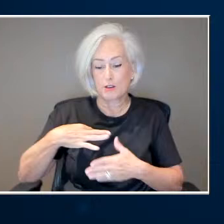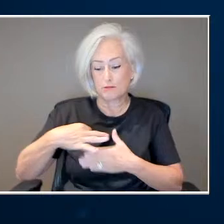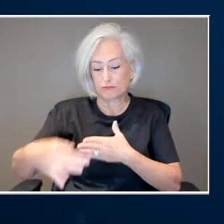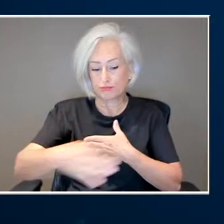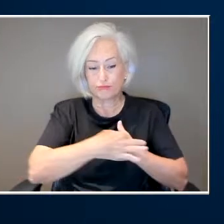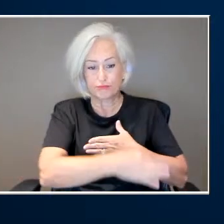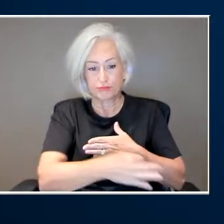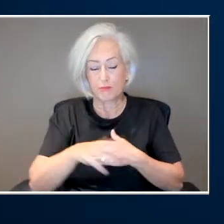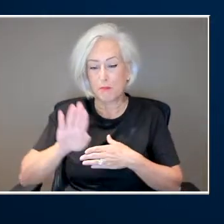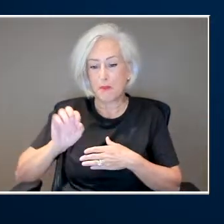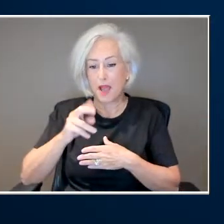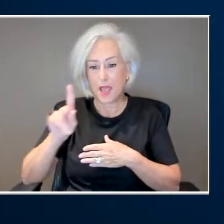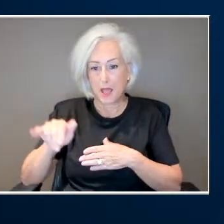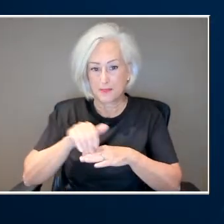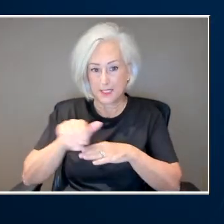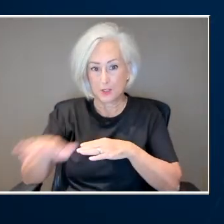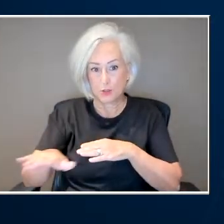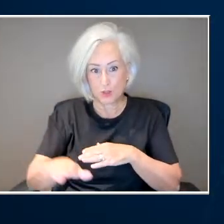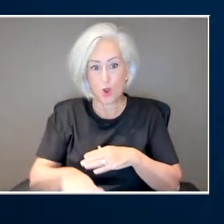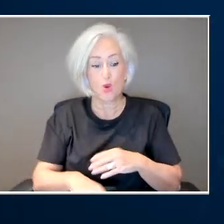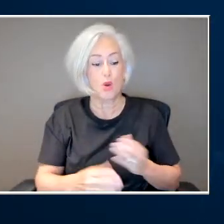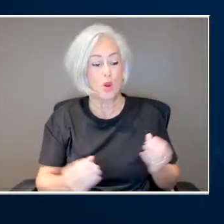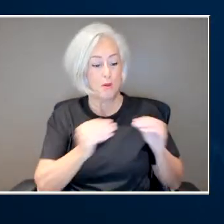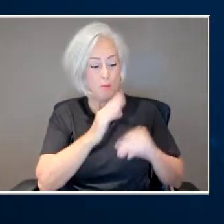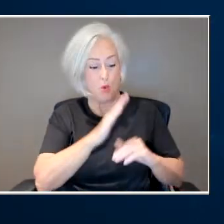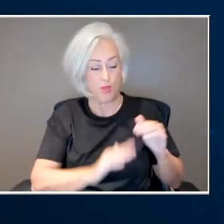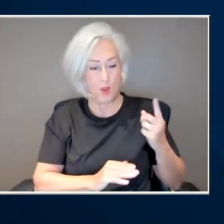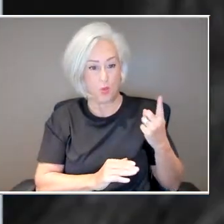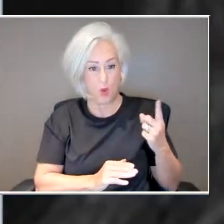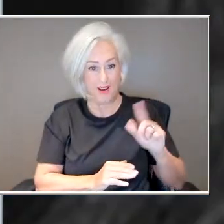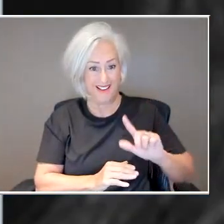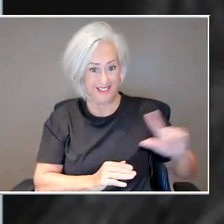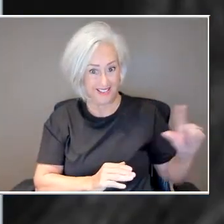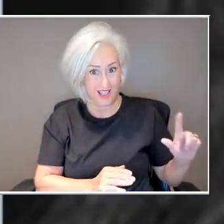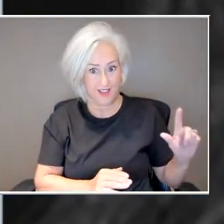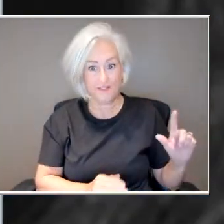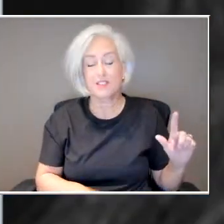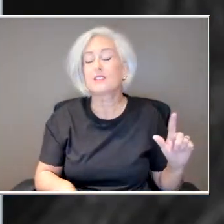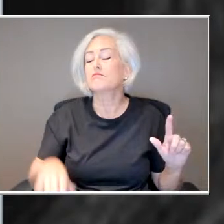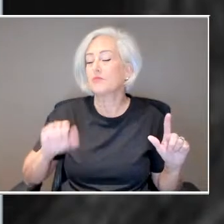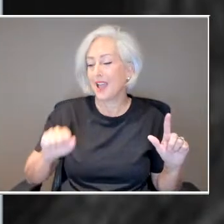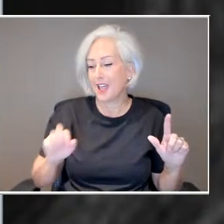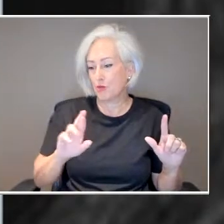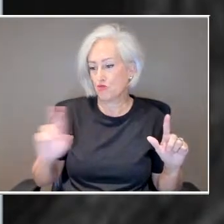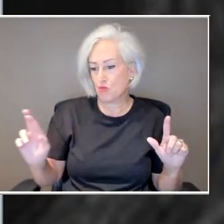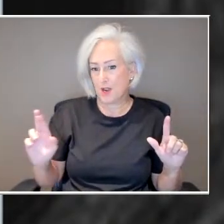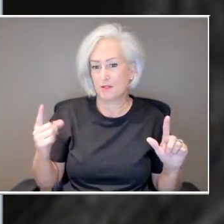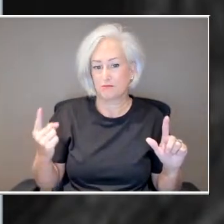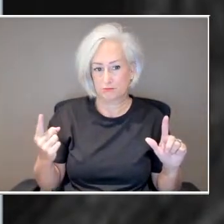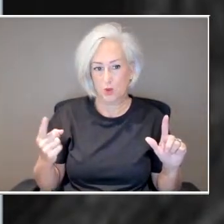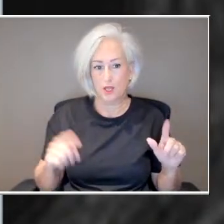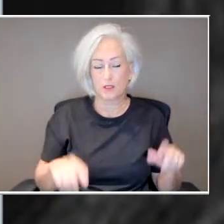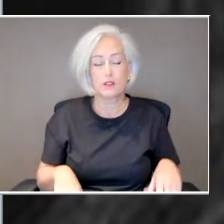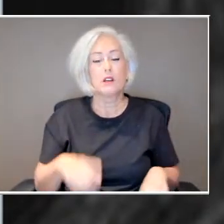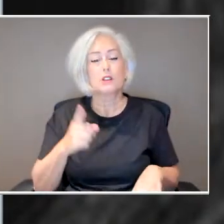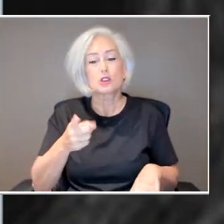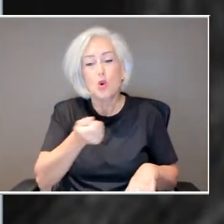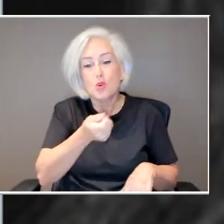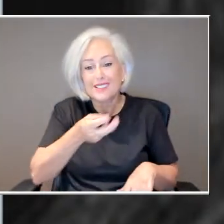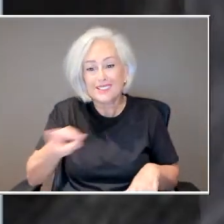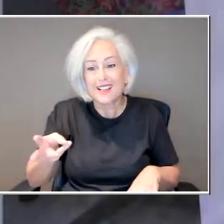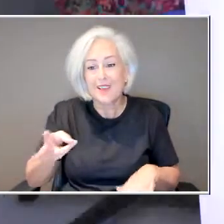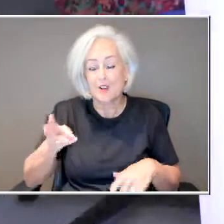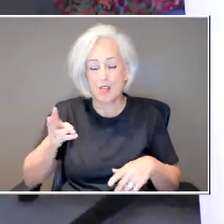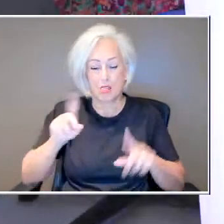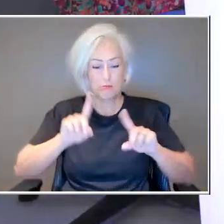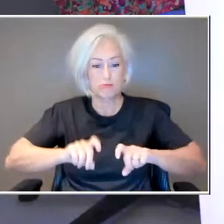one spot in the left, as well as a breast cancer in her right. And then Tracey underwent multiple screenings and tests after